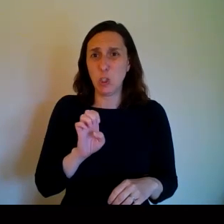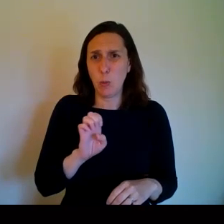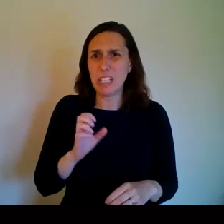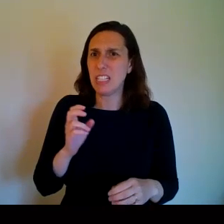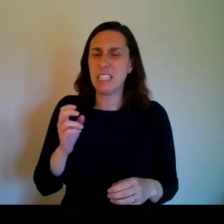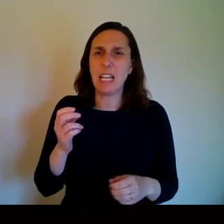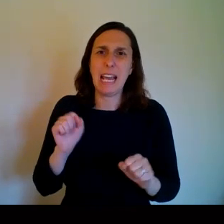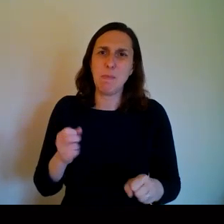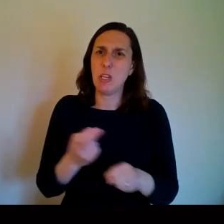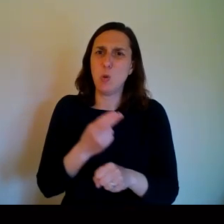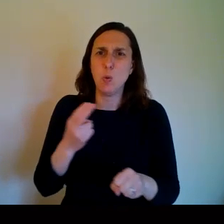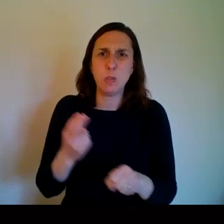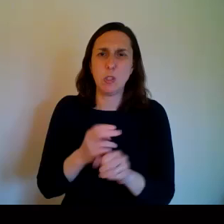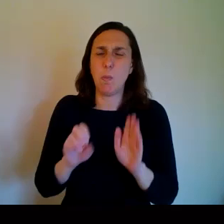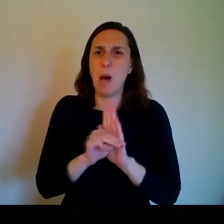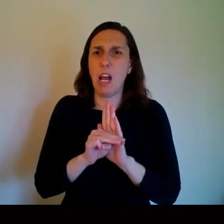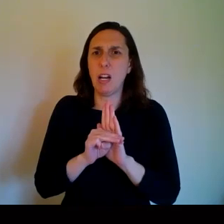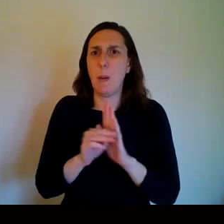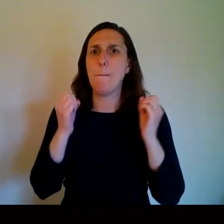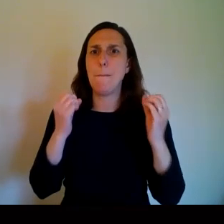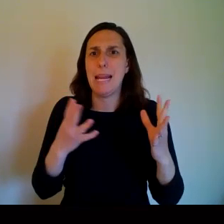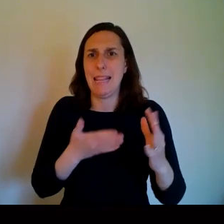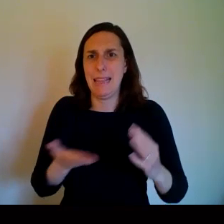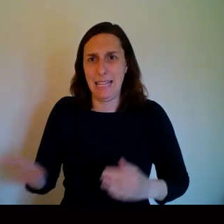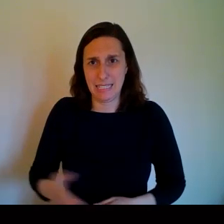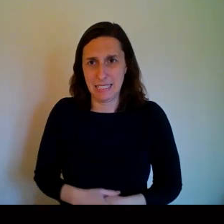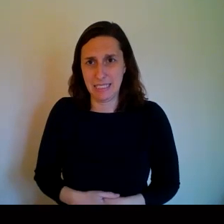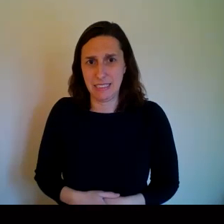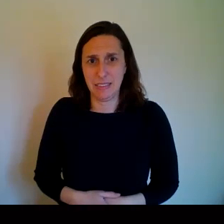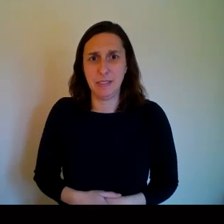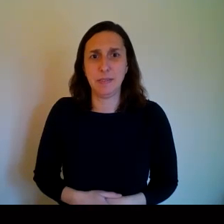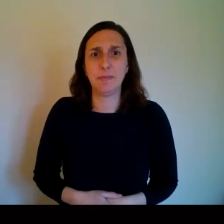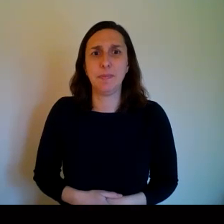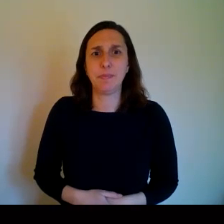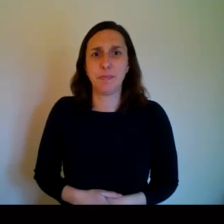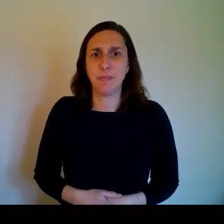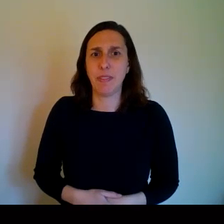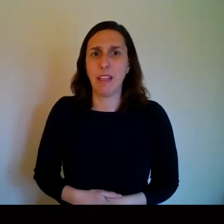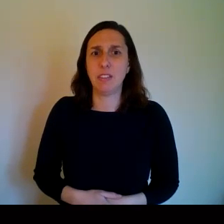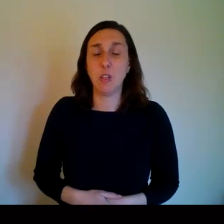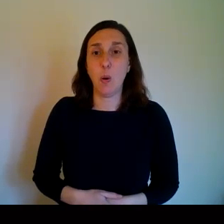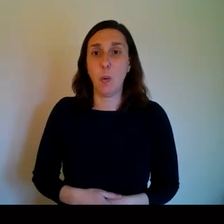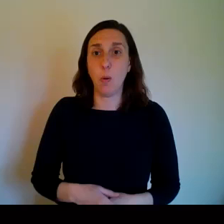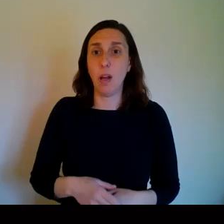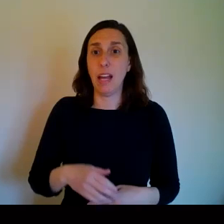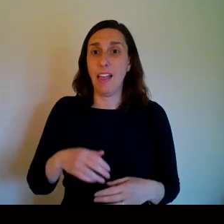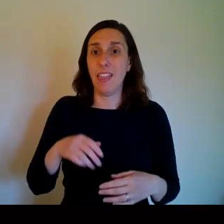the functions we're going to learn today, you find in the solutions for loads and loads and loads of